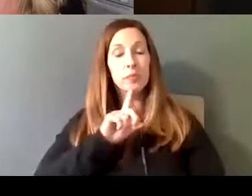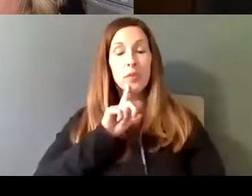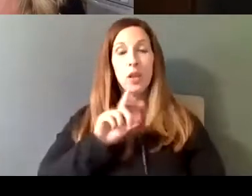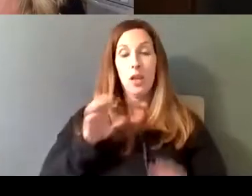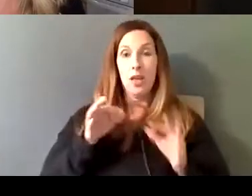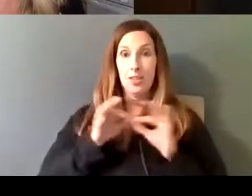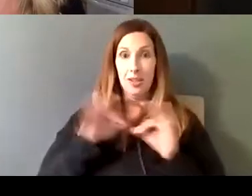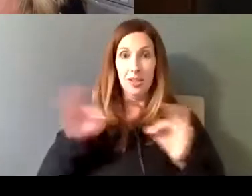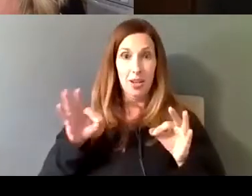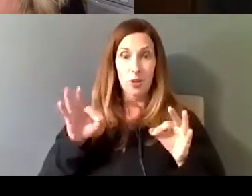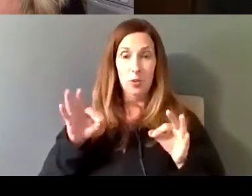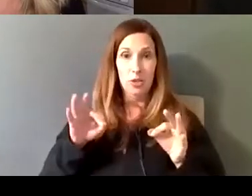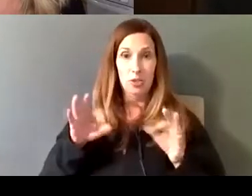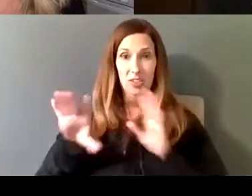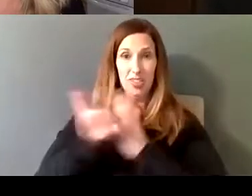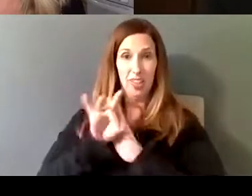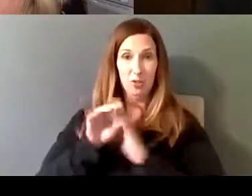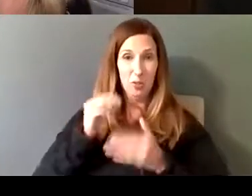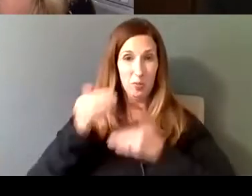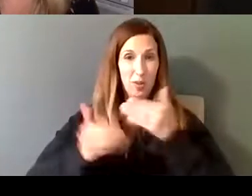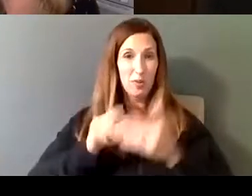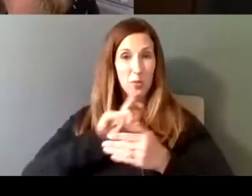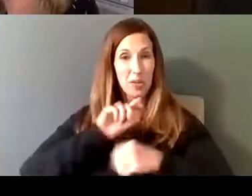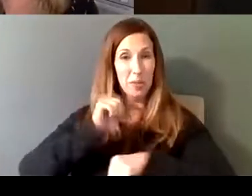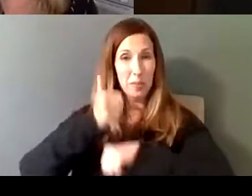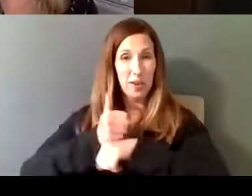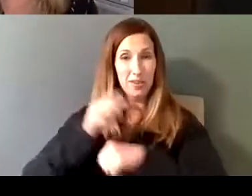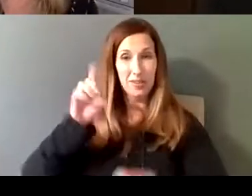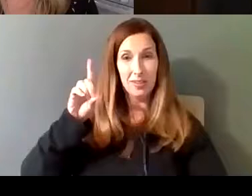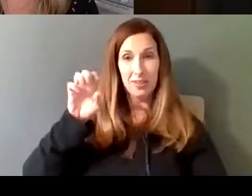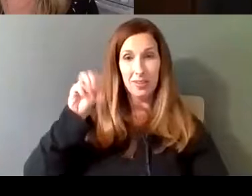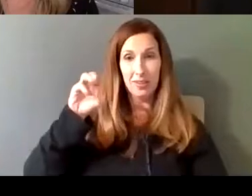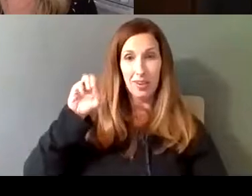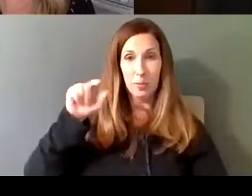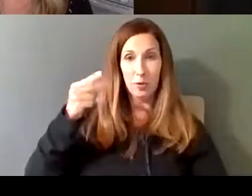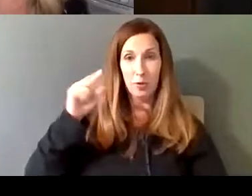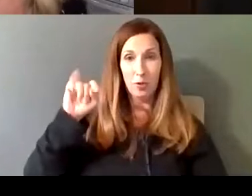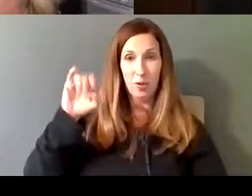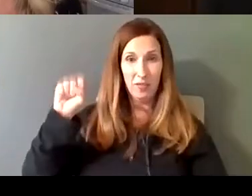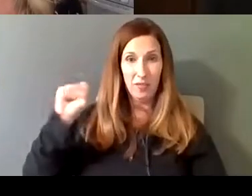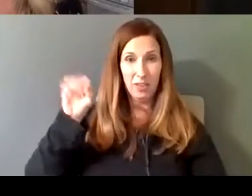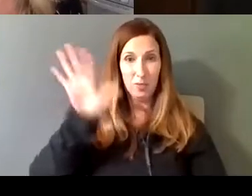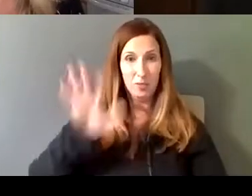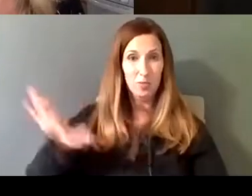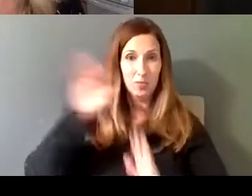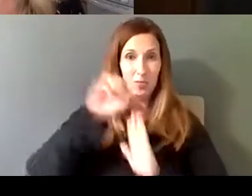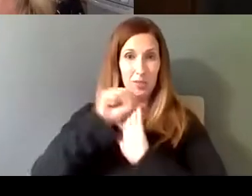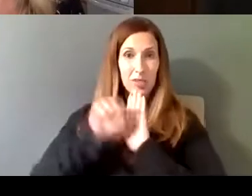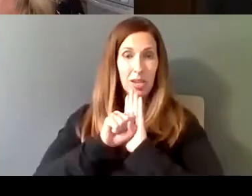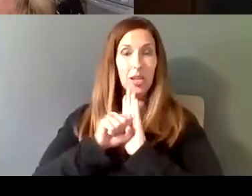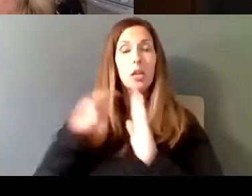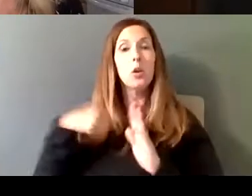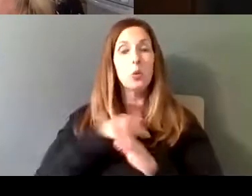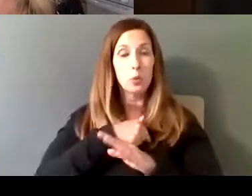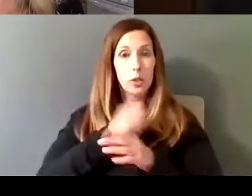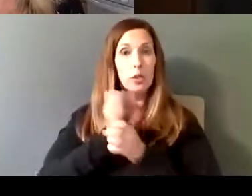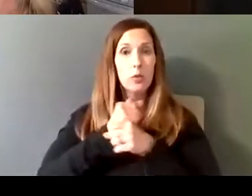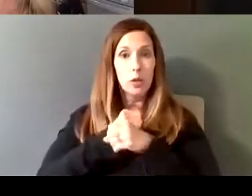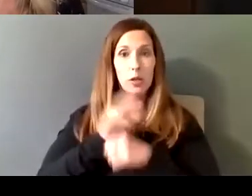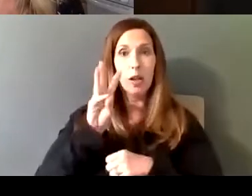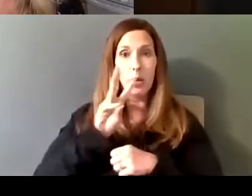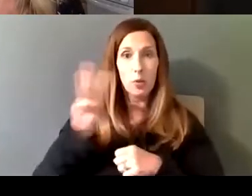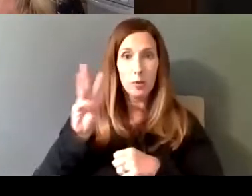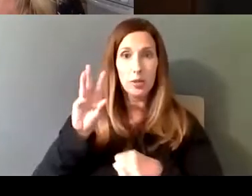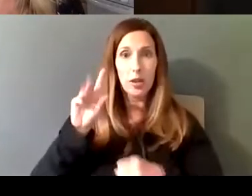was really based on the demographics across our state. And so my team at the Red Cross, we created actually a website toolkit, which was